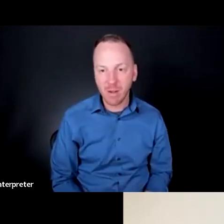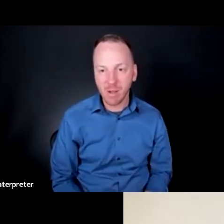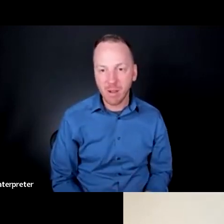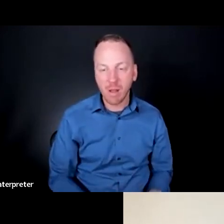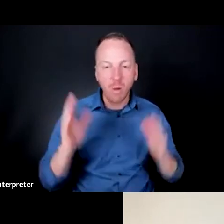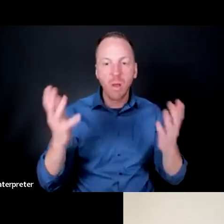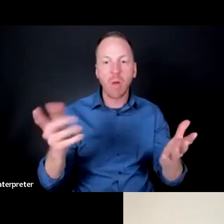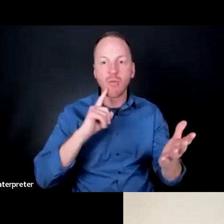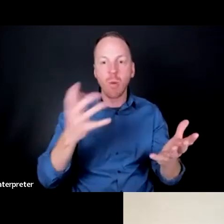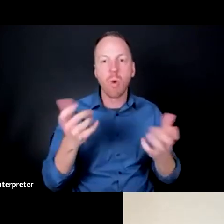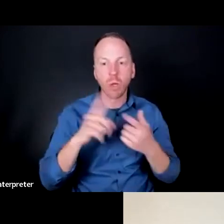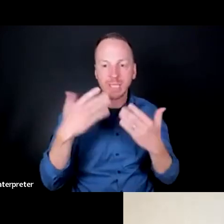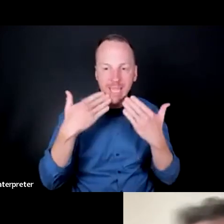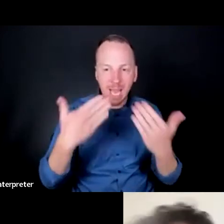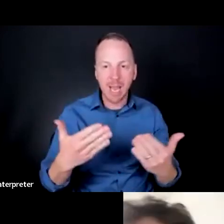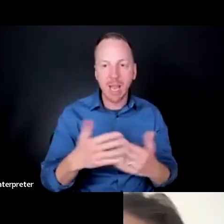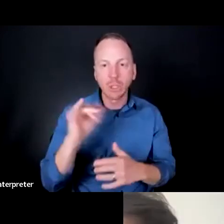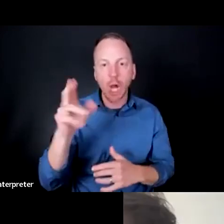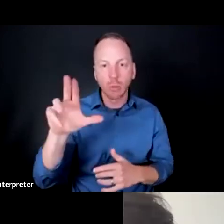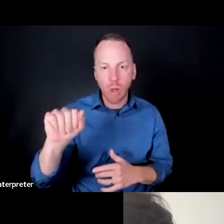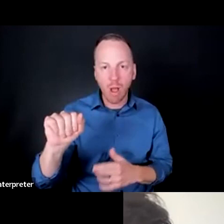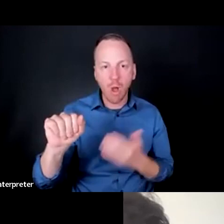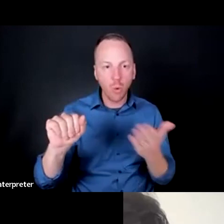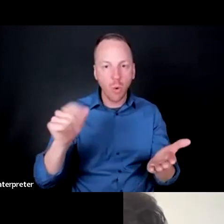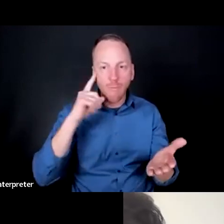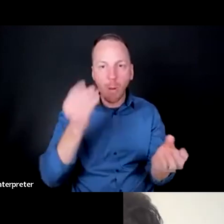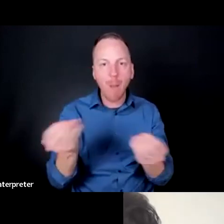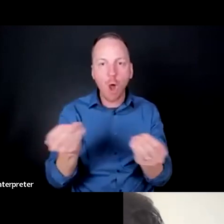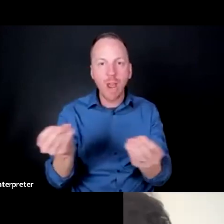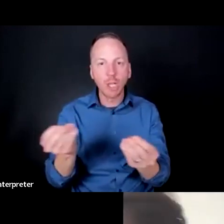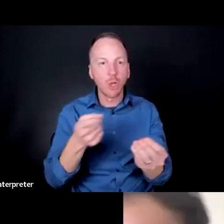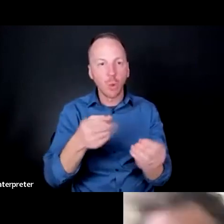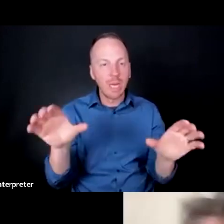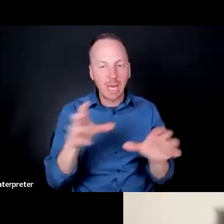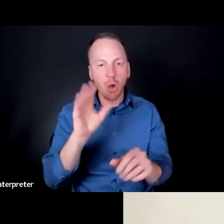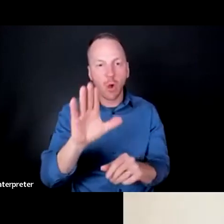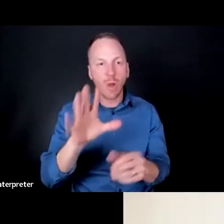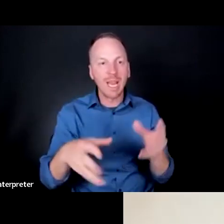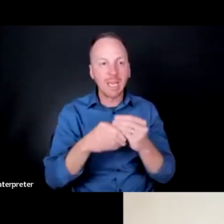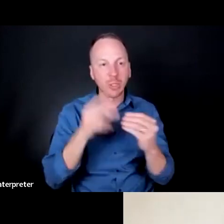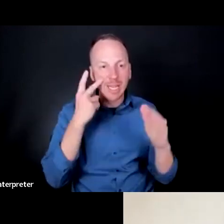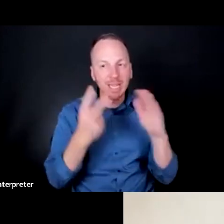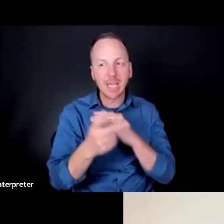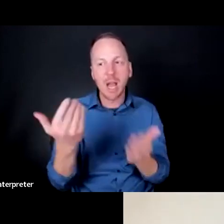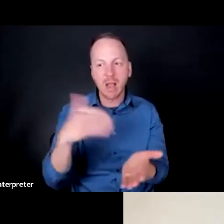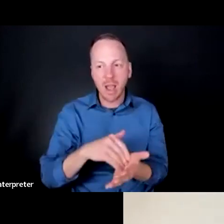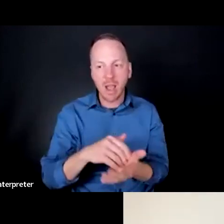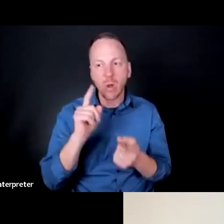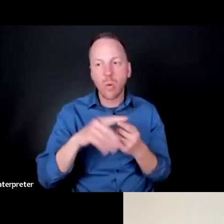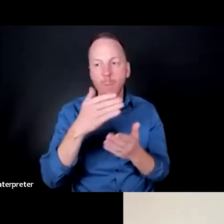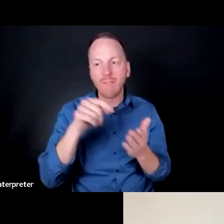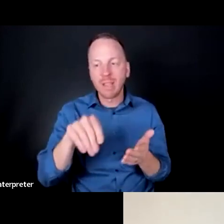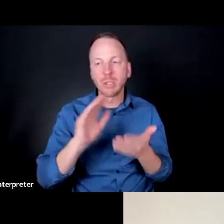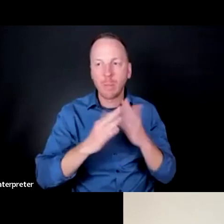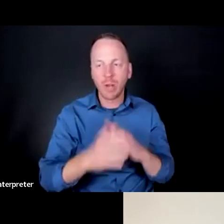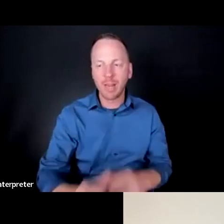Well, I just really want to thank Joshua, you for the moderation that you did and your additional insights once again to be part of this